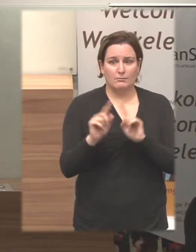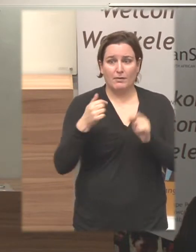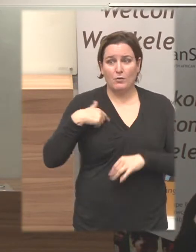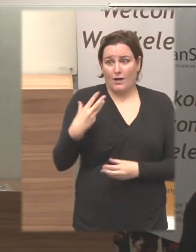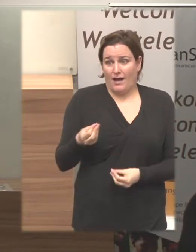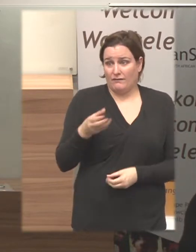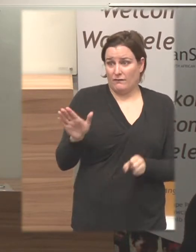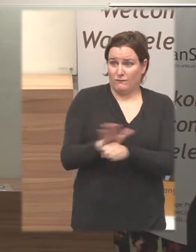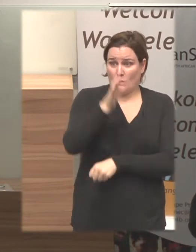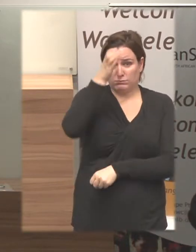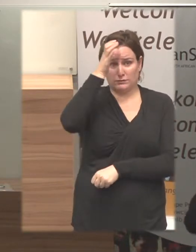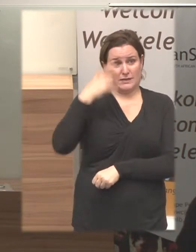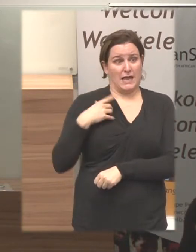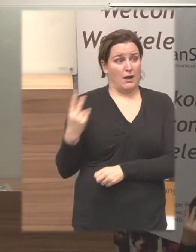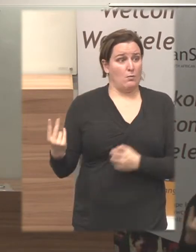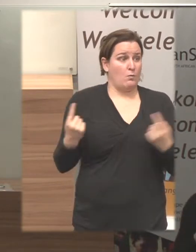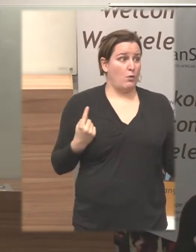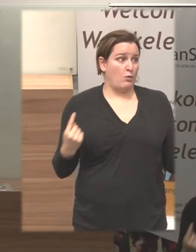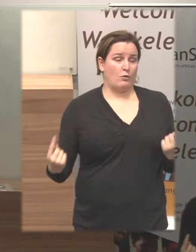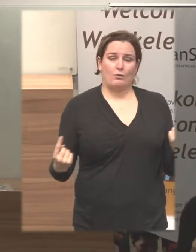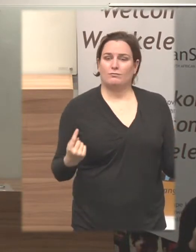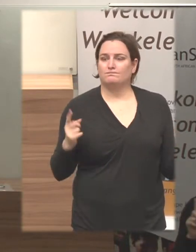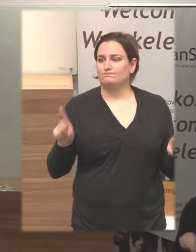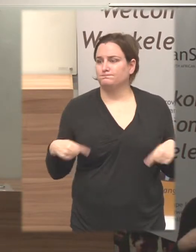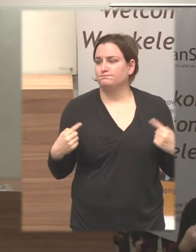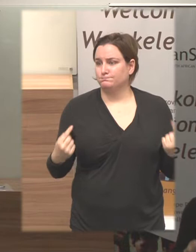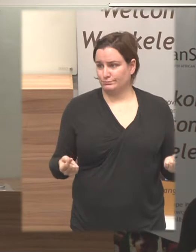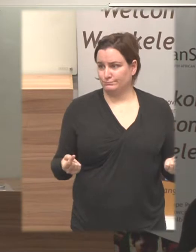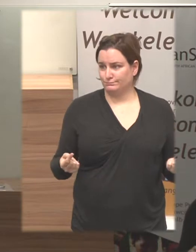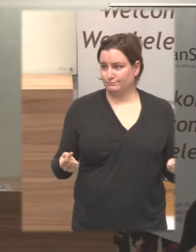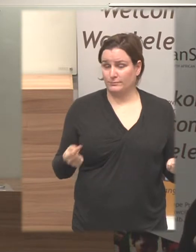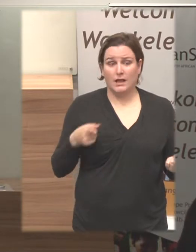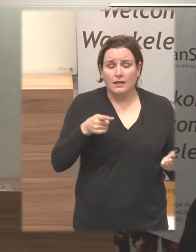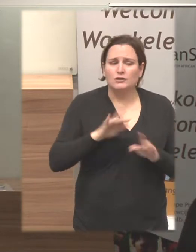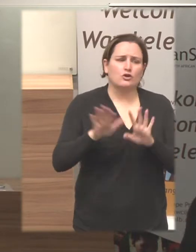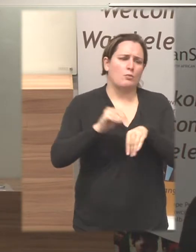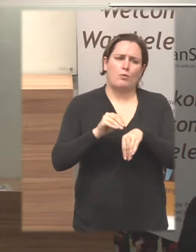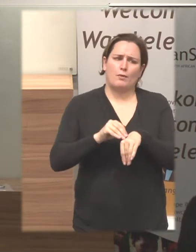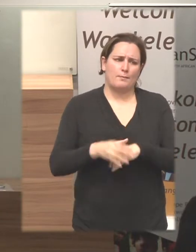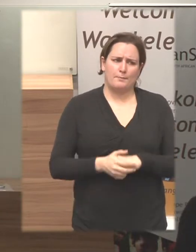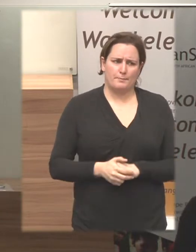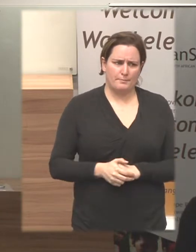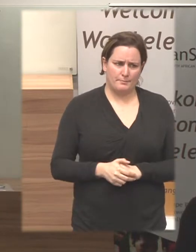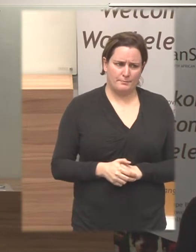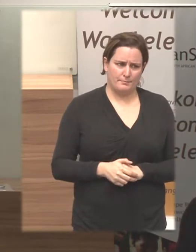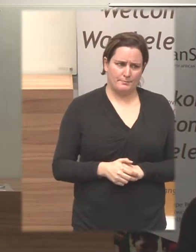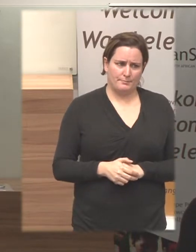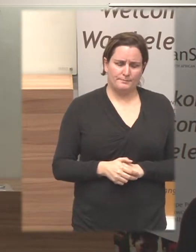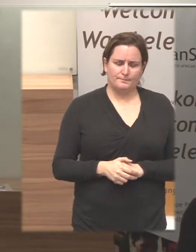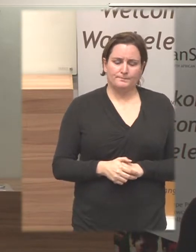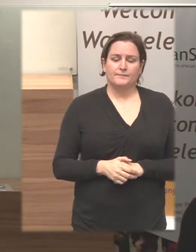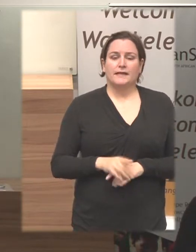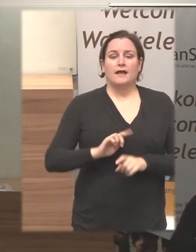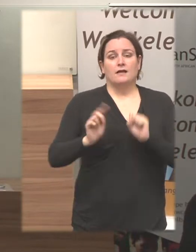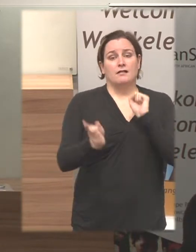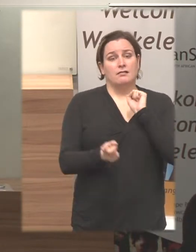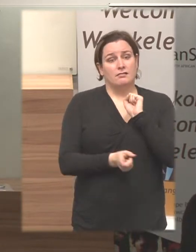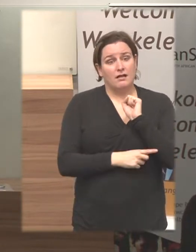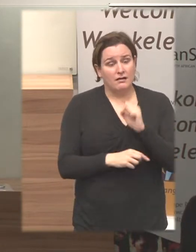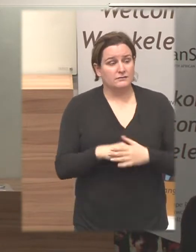knowledge in one set of named language as we are in another, and that's not a problem. And then finally, this idea